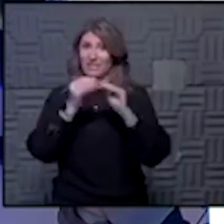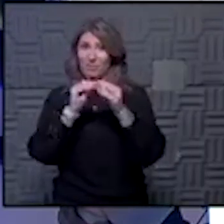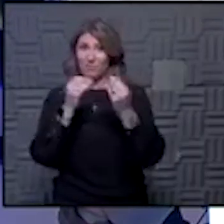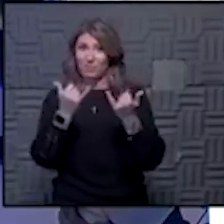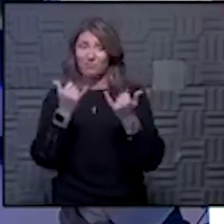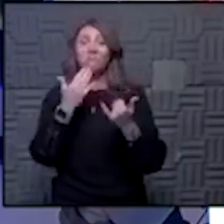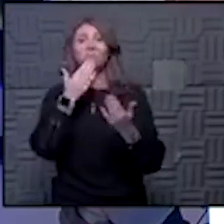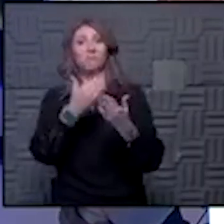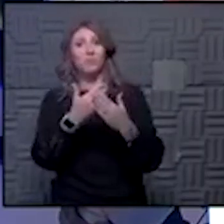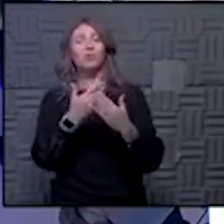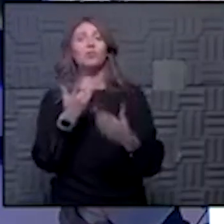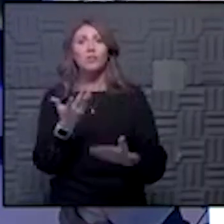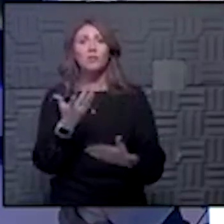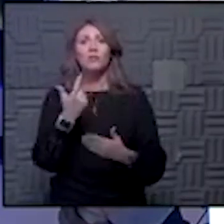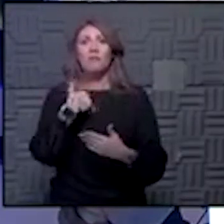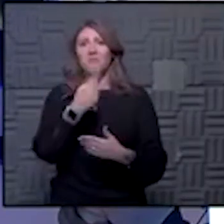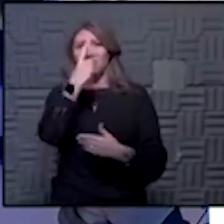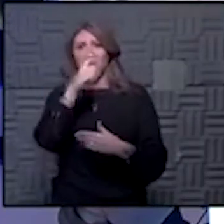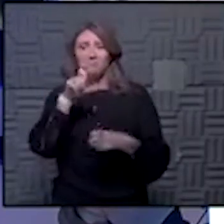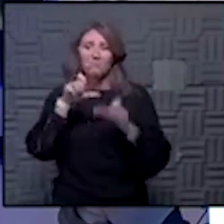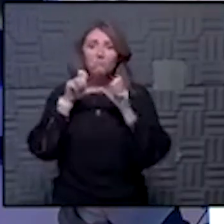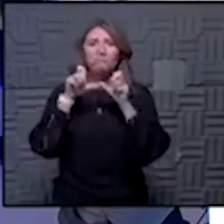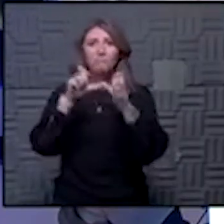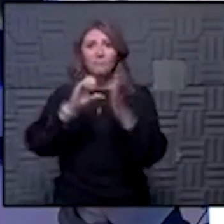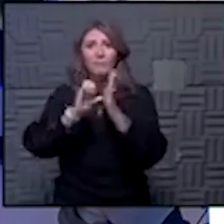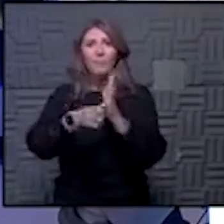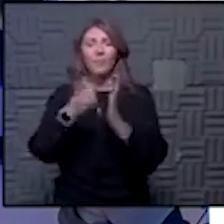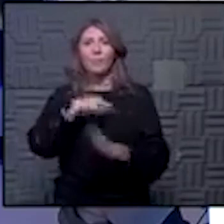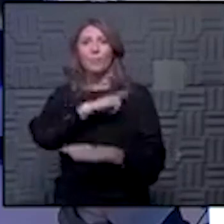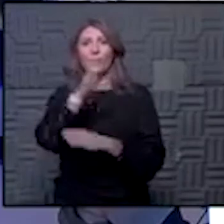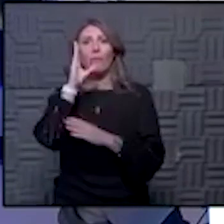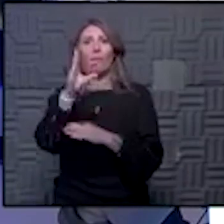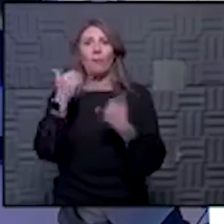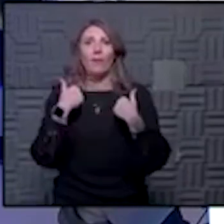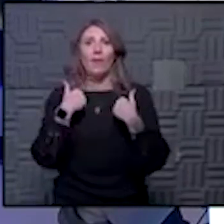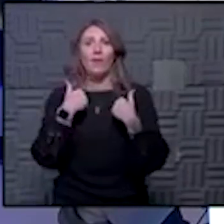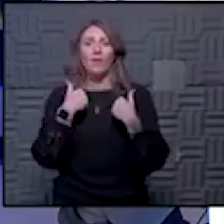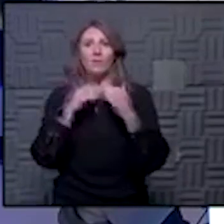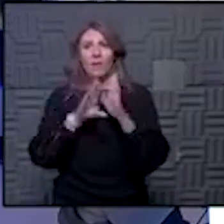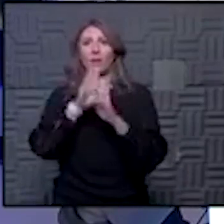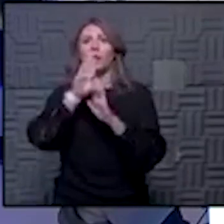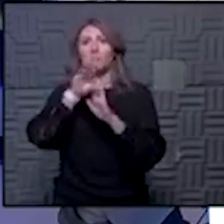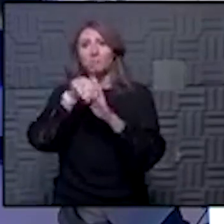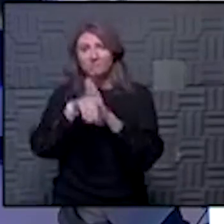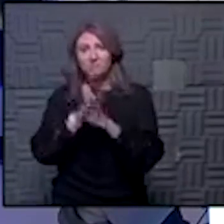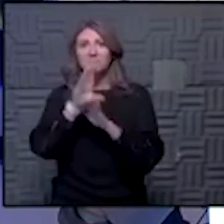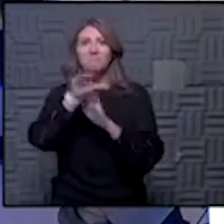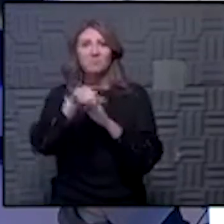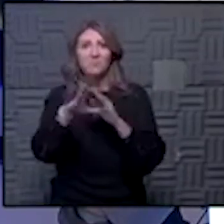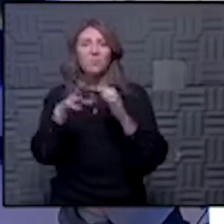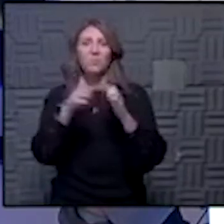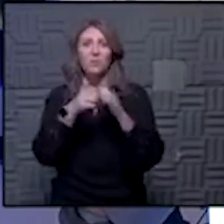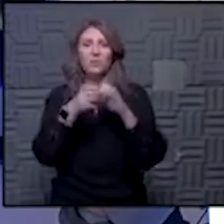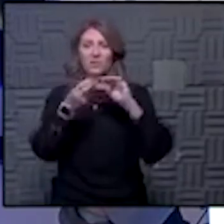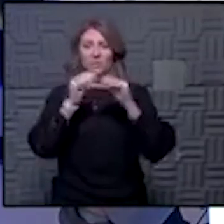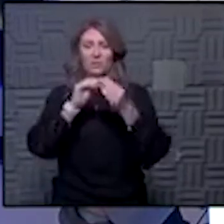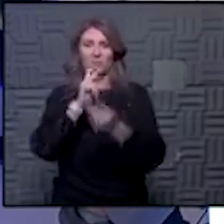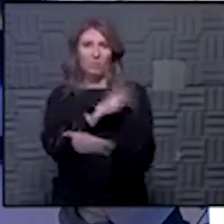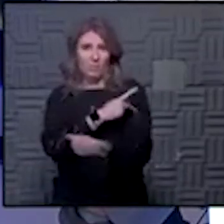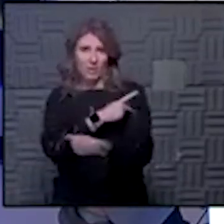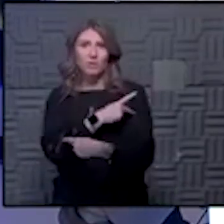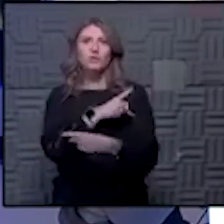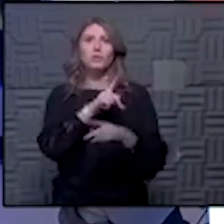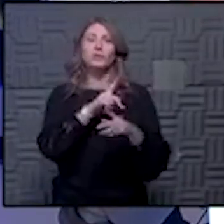know, we're doing good, and I think we just need to continue to reinforce that we will have ups and downs, highs and lows of the number of patients in the